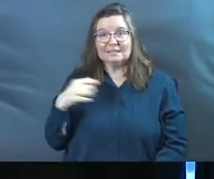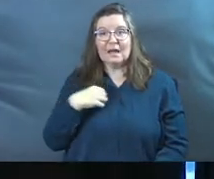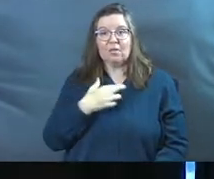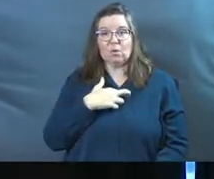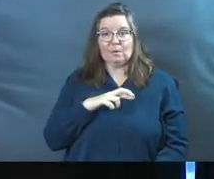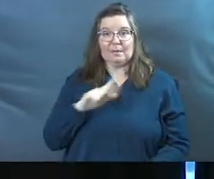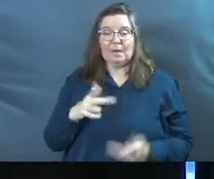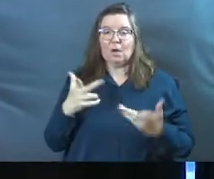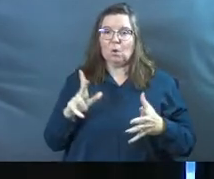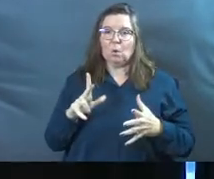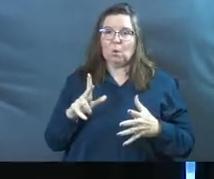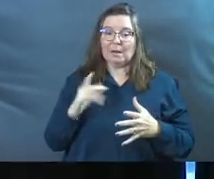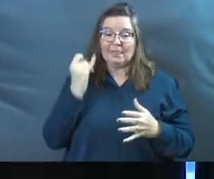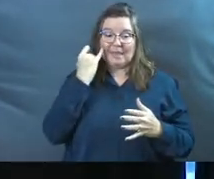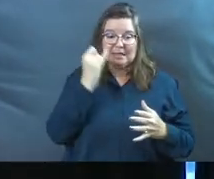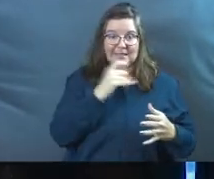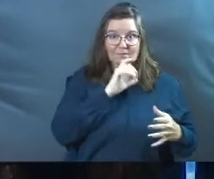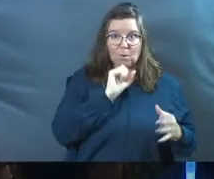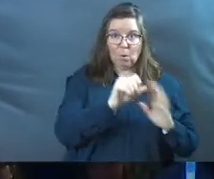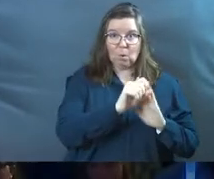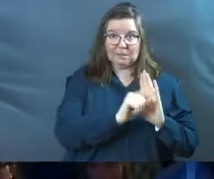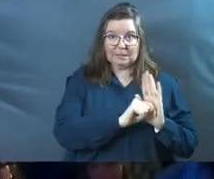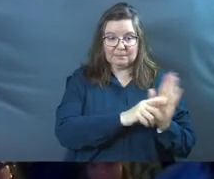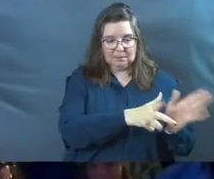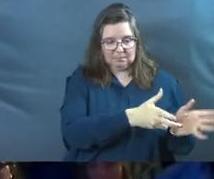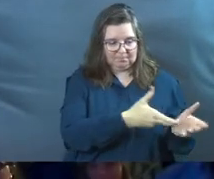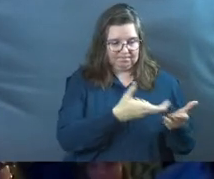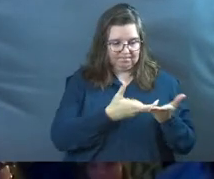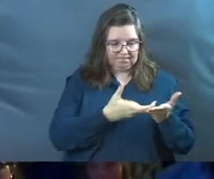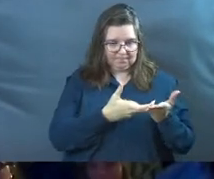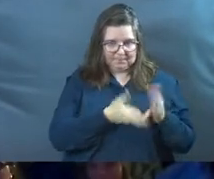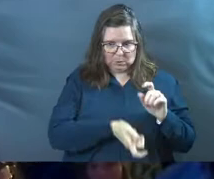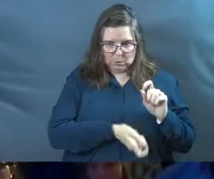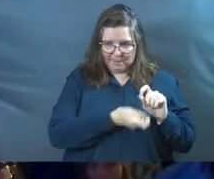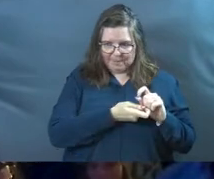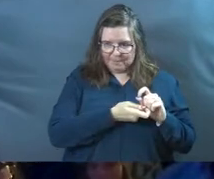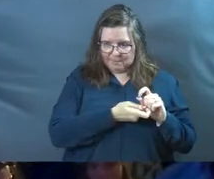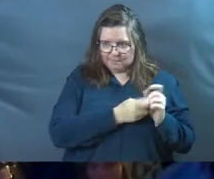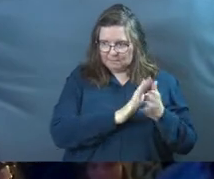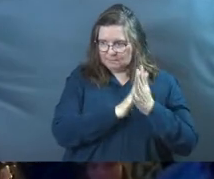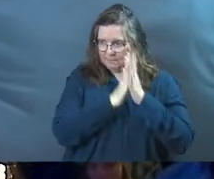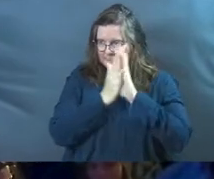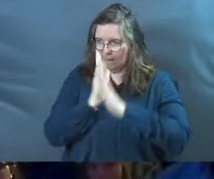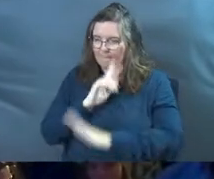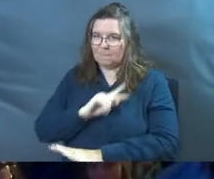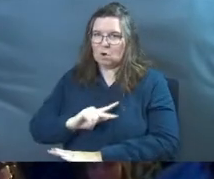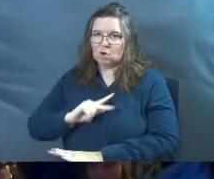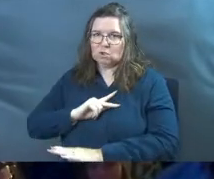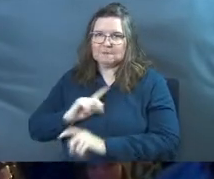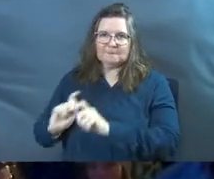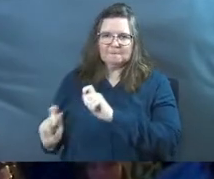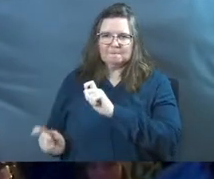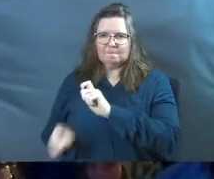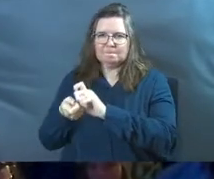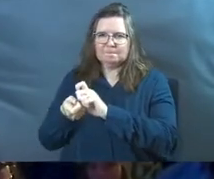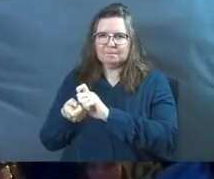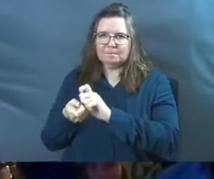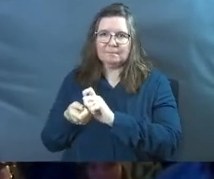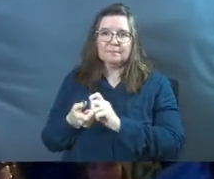had already taken this idea from the Old Testament, and they had turned eye for an eye into personal